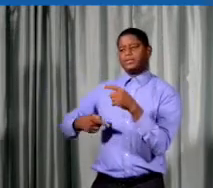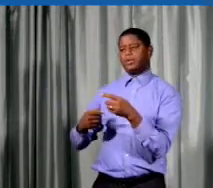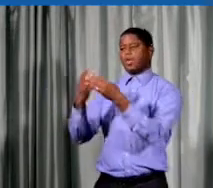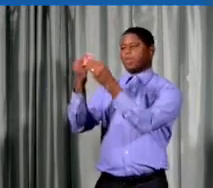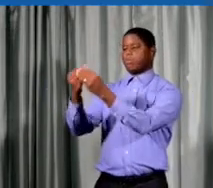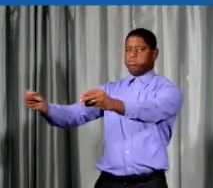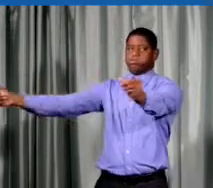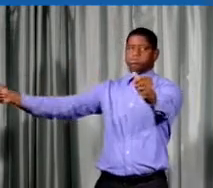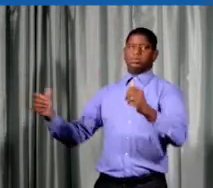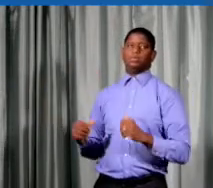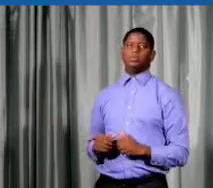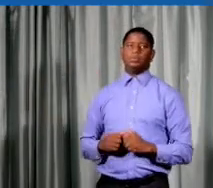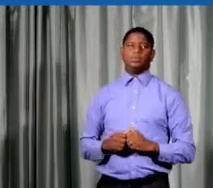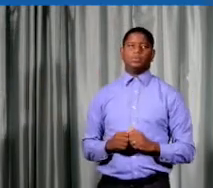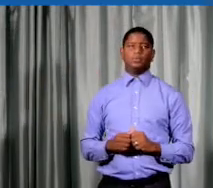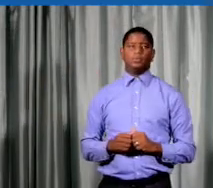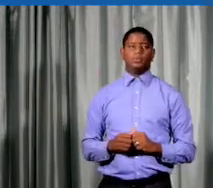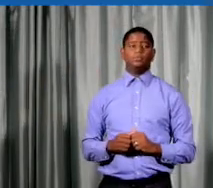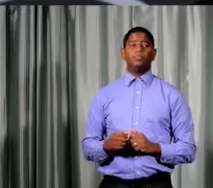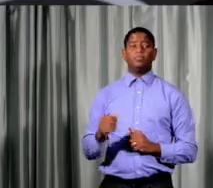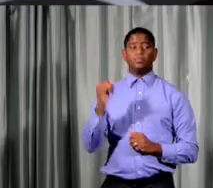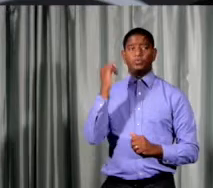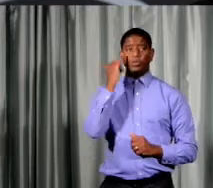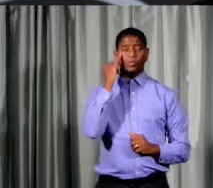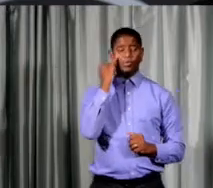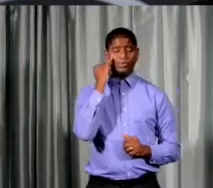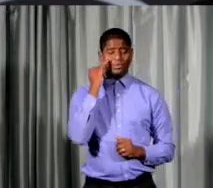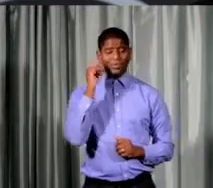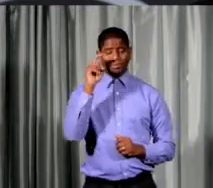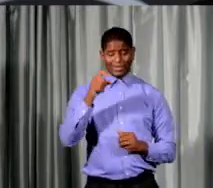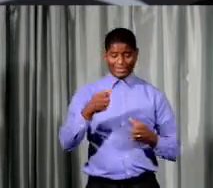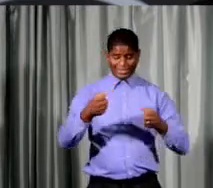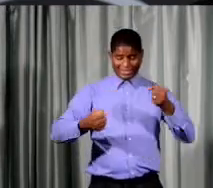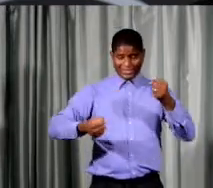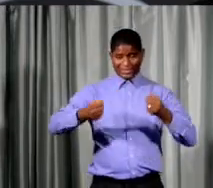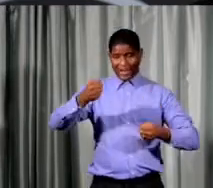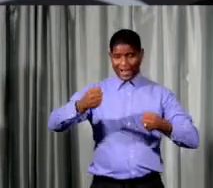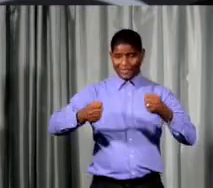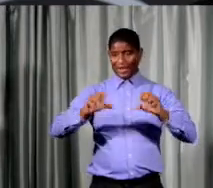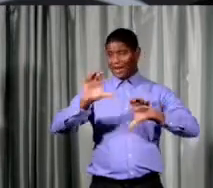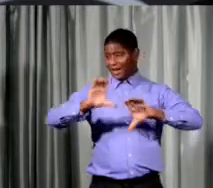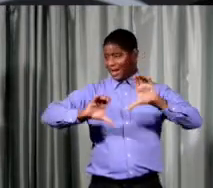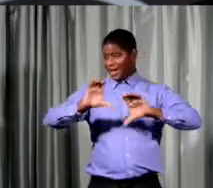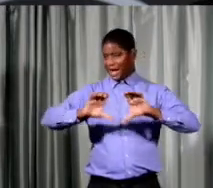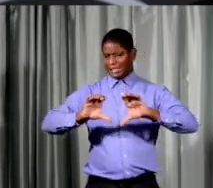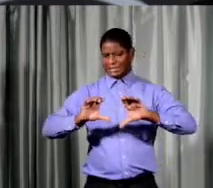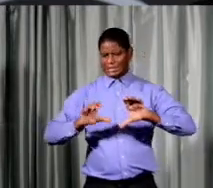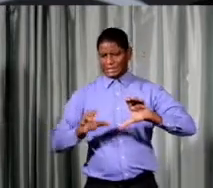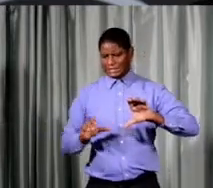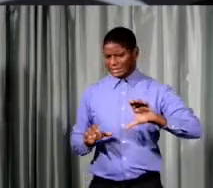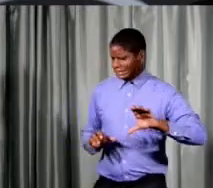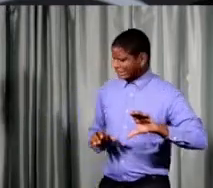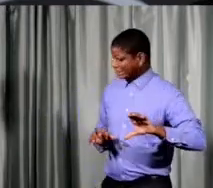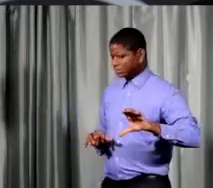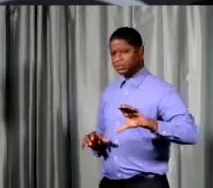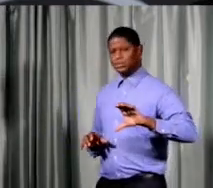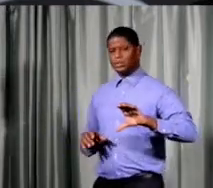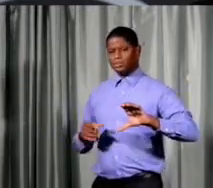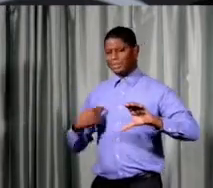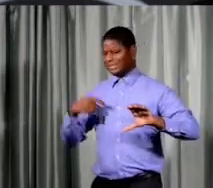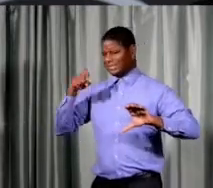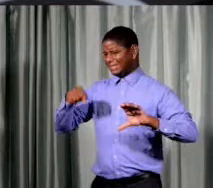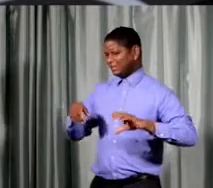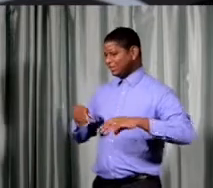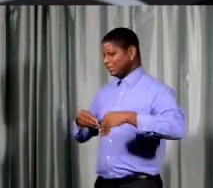you need to dip into your car and sell your spare tire or your jack, or you need to